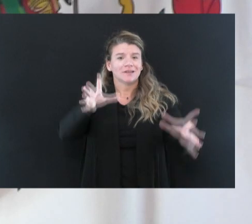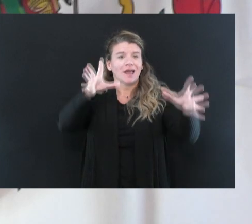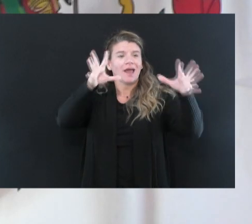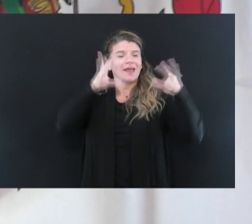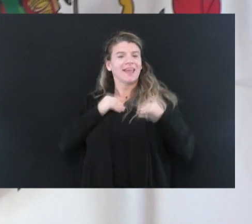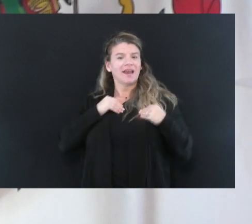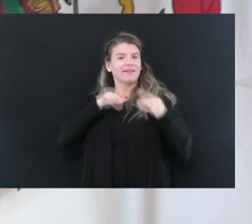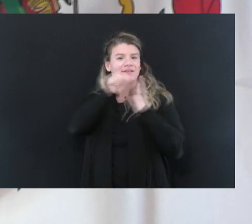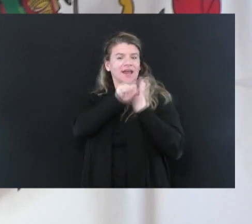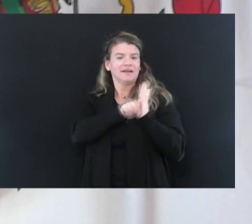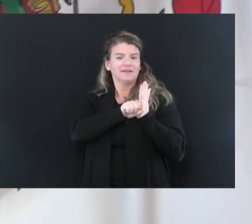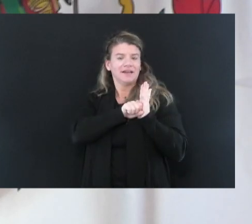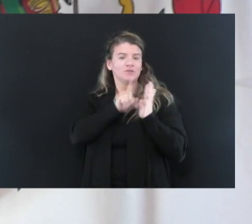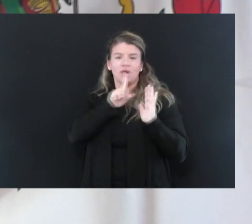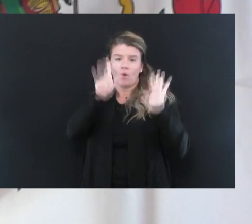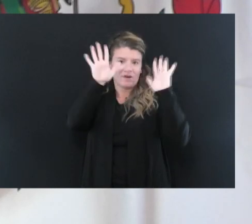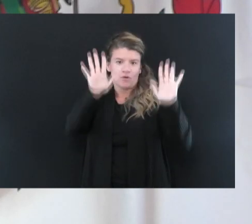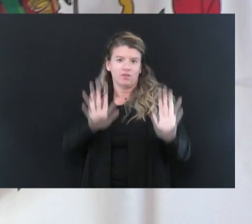unbelievable beyond belief.